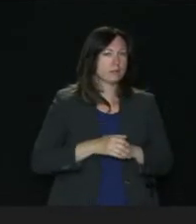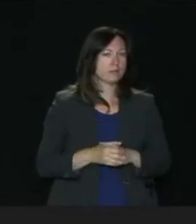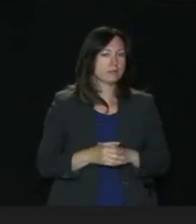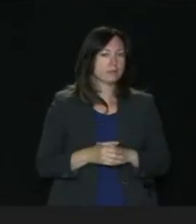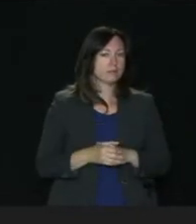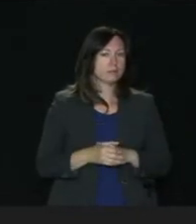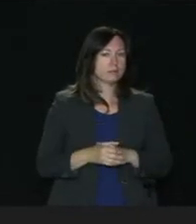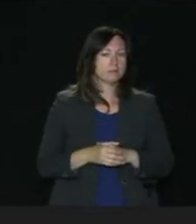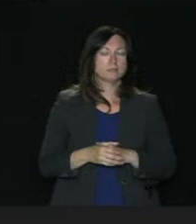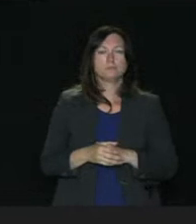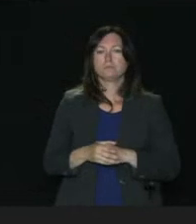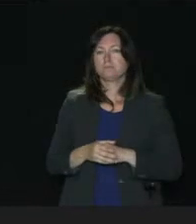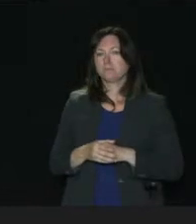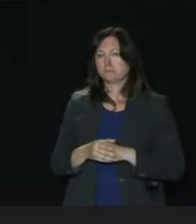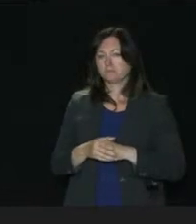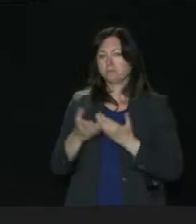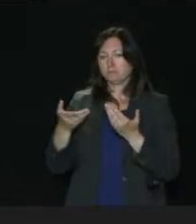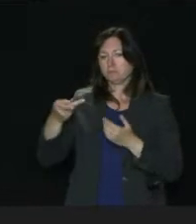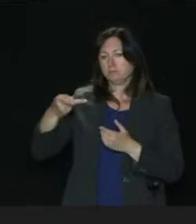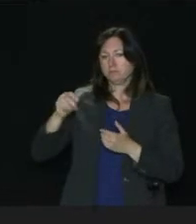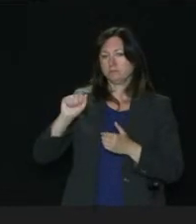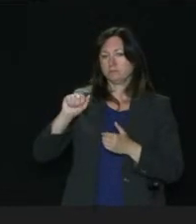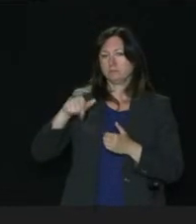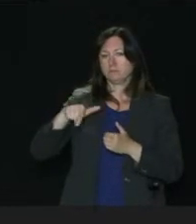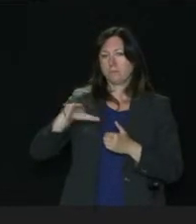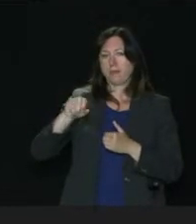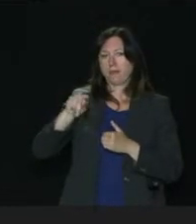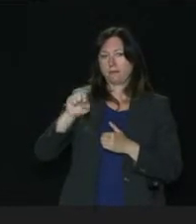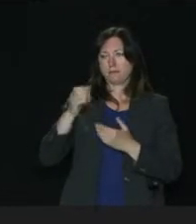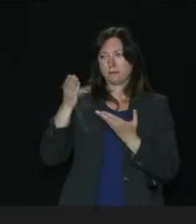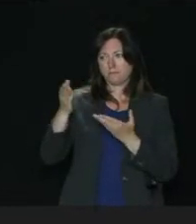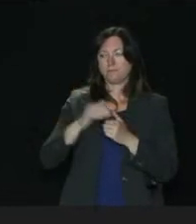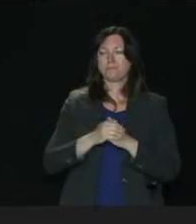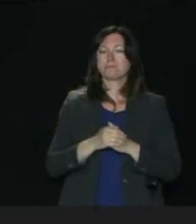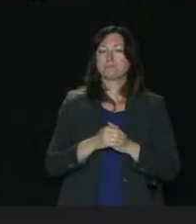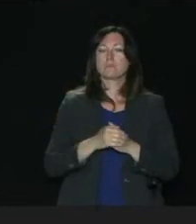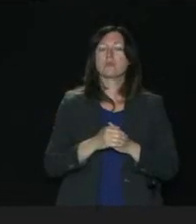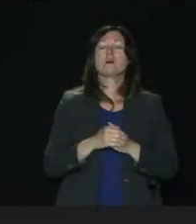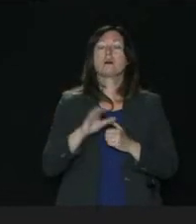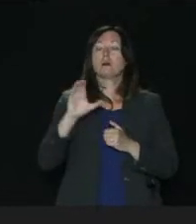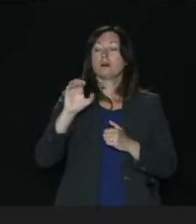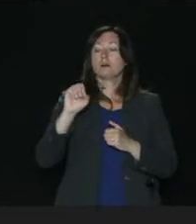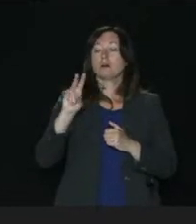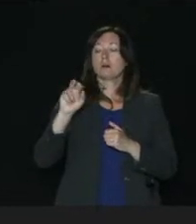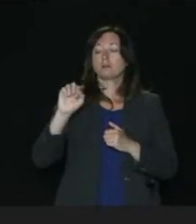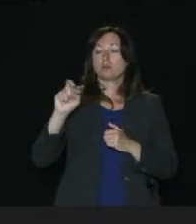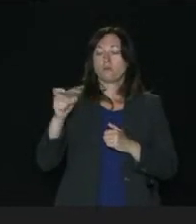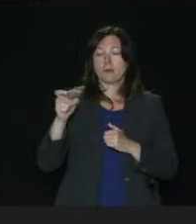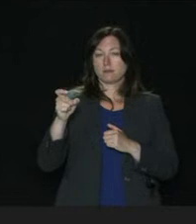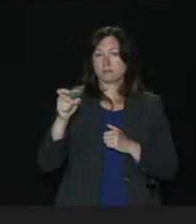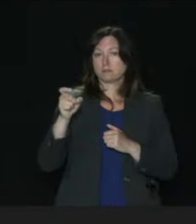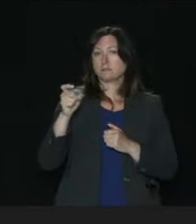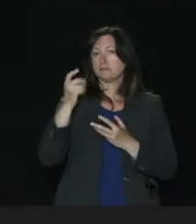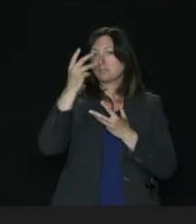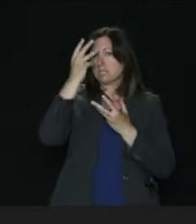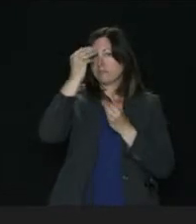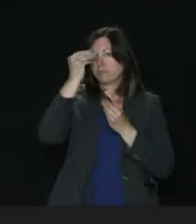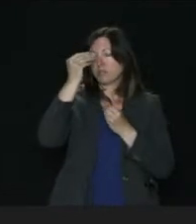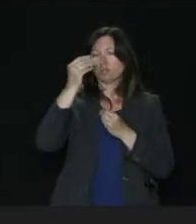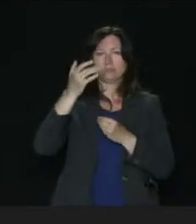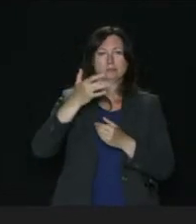So as I said, the COVAX shipment, we get that information very